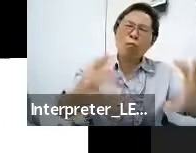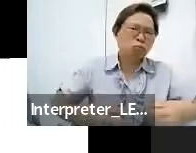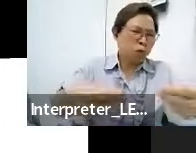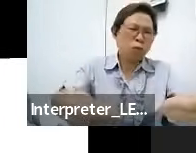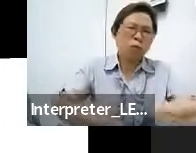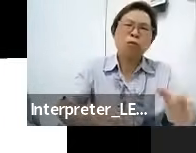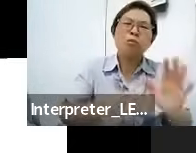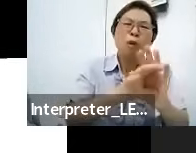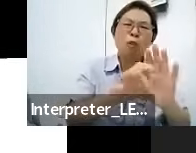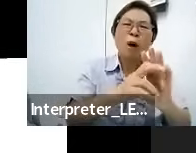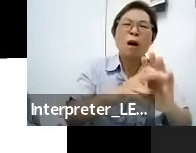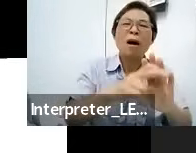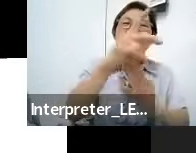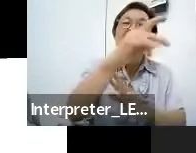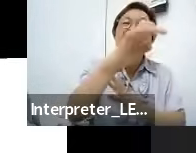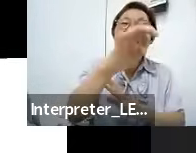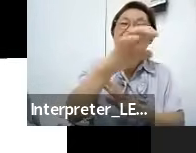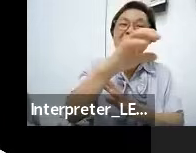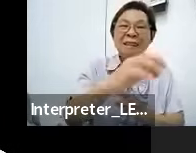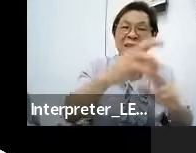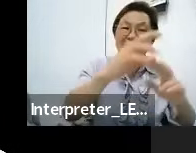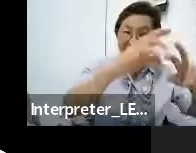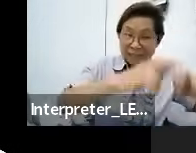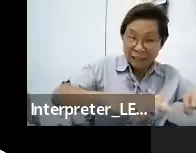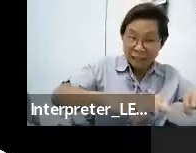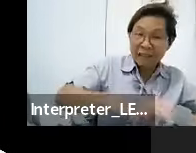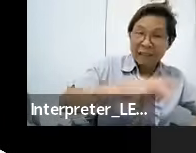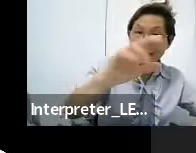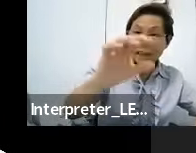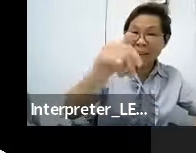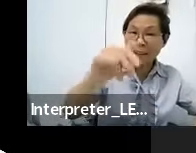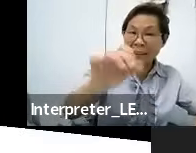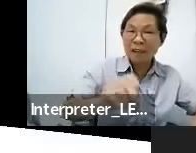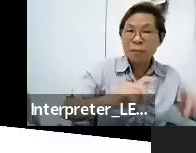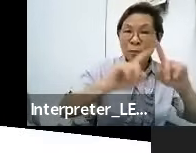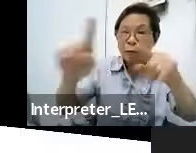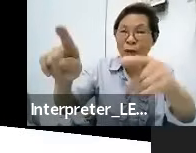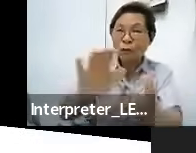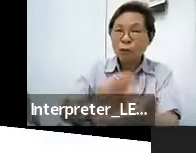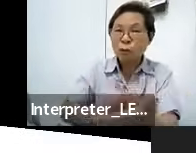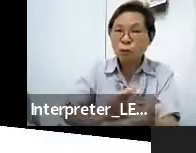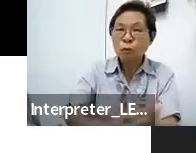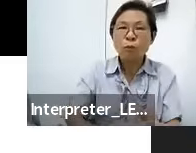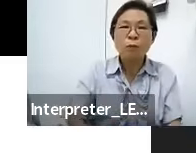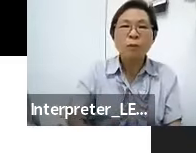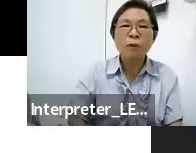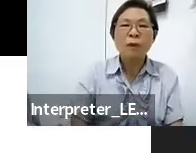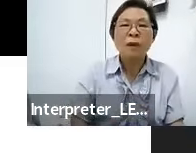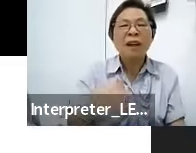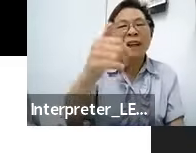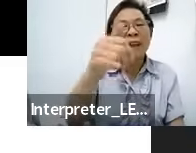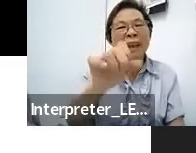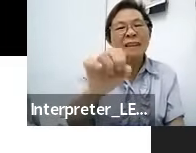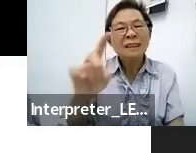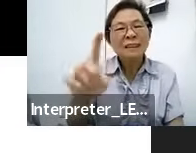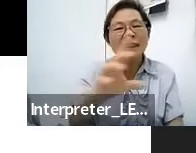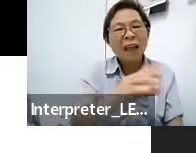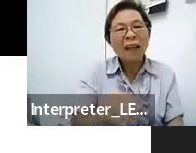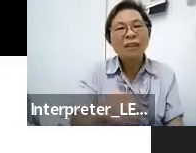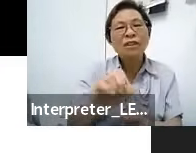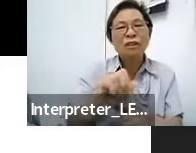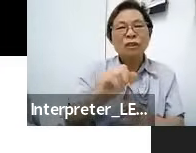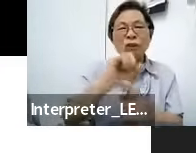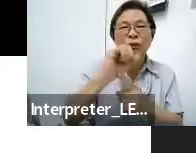study, somebody at 16 attending to medical needs school, struggling with ASD and social anxiety. Now at